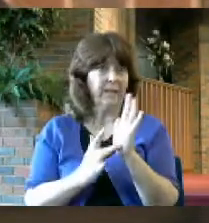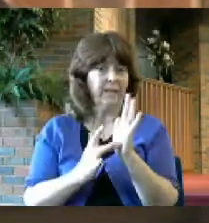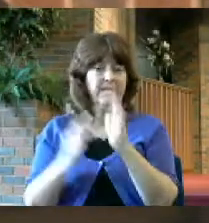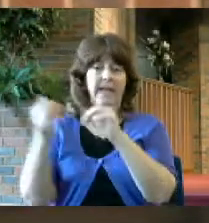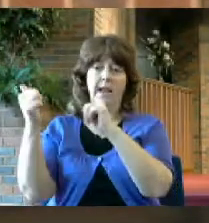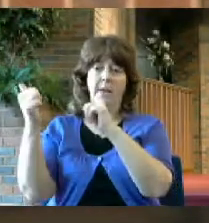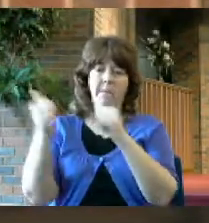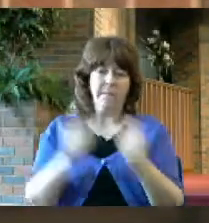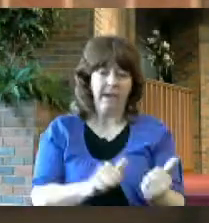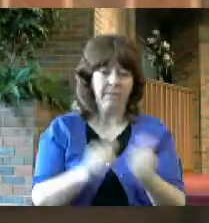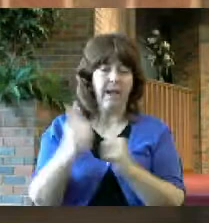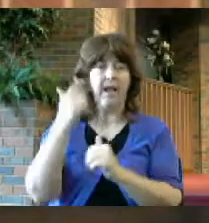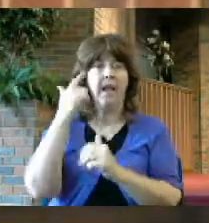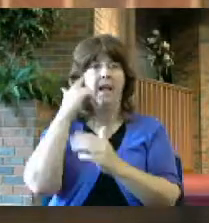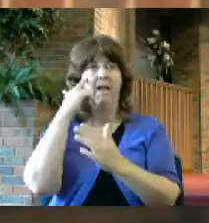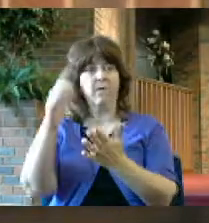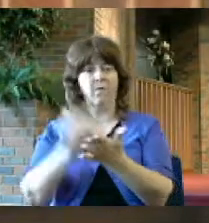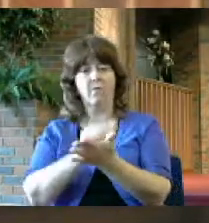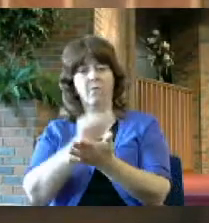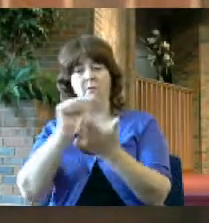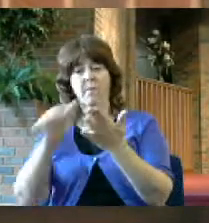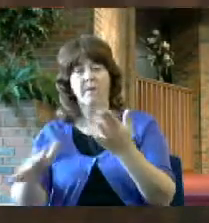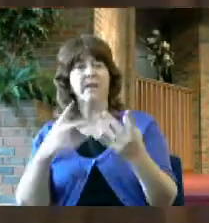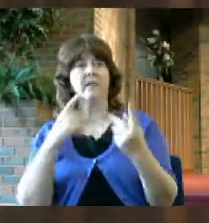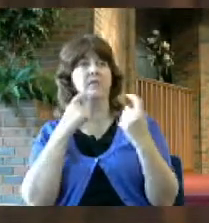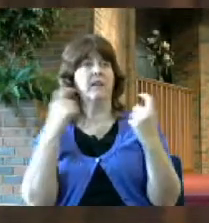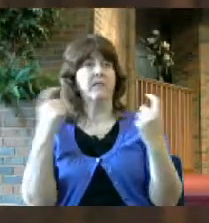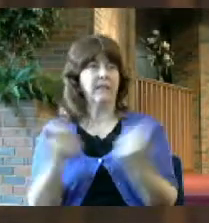sins to be added to the kingdom of God.